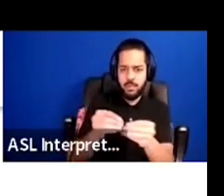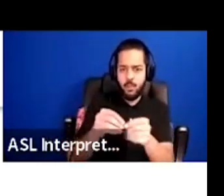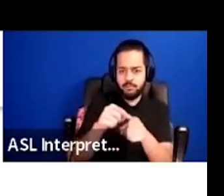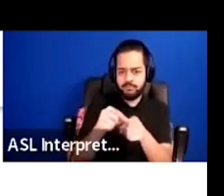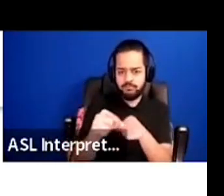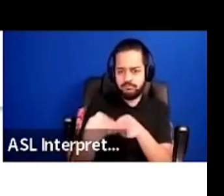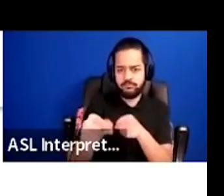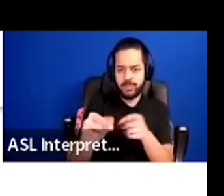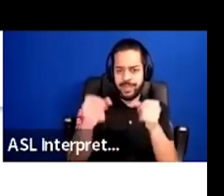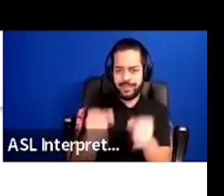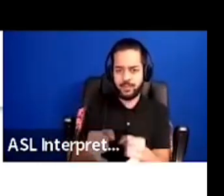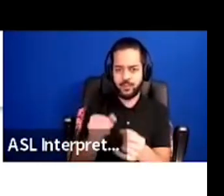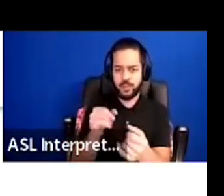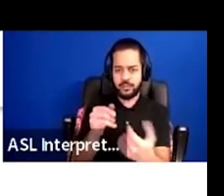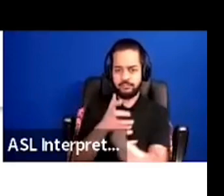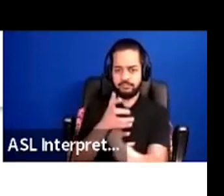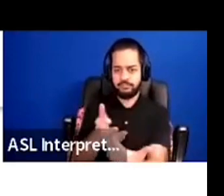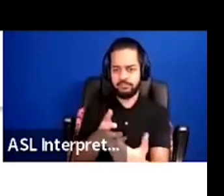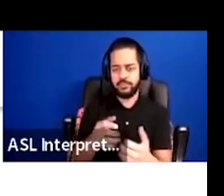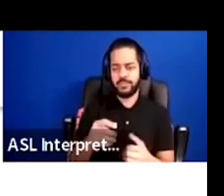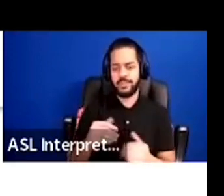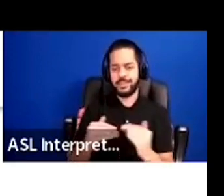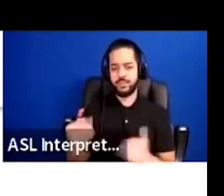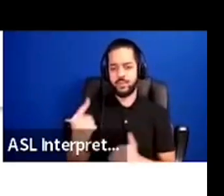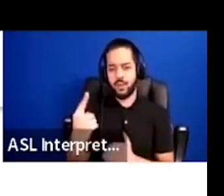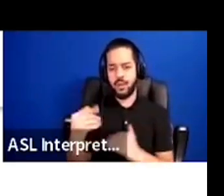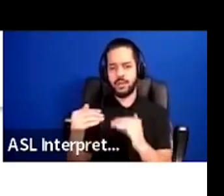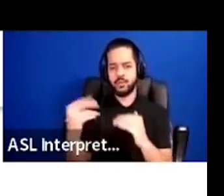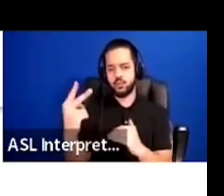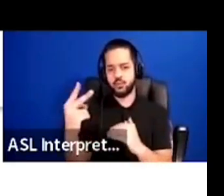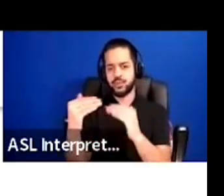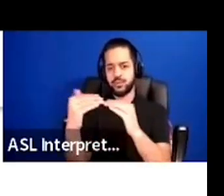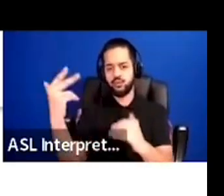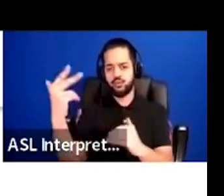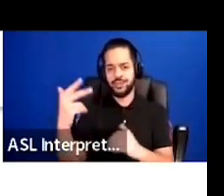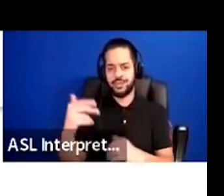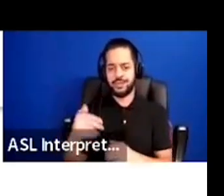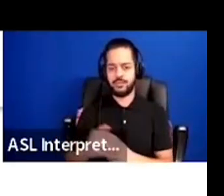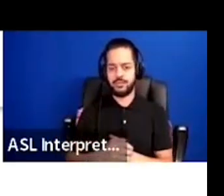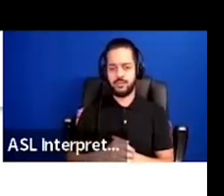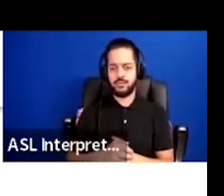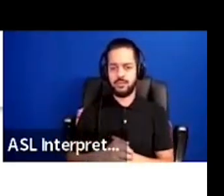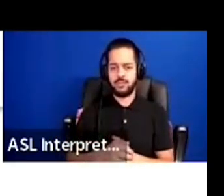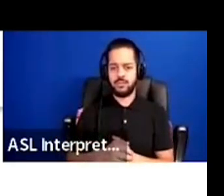this tier from tier 1, tier 2, and tier 3. Next slide, please.